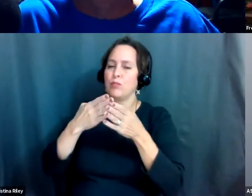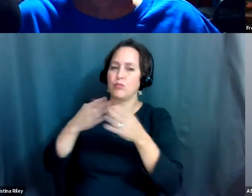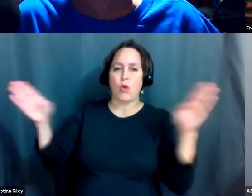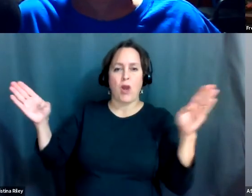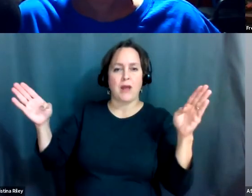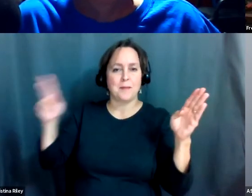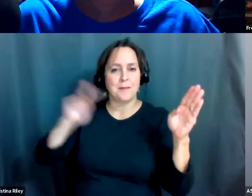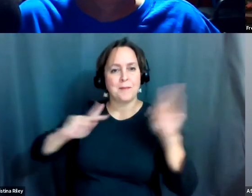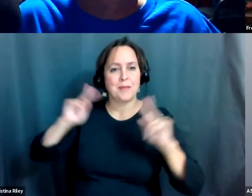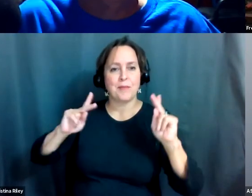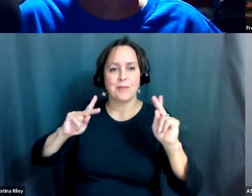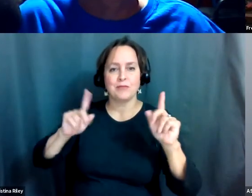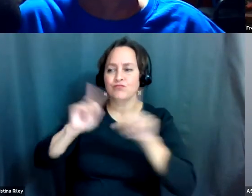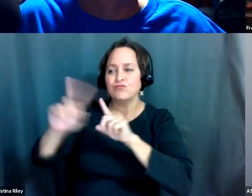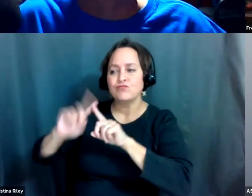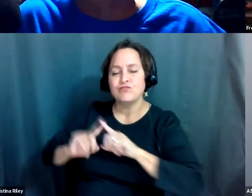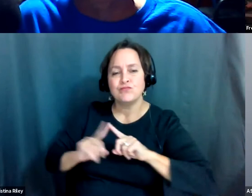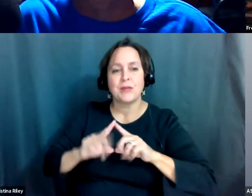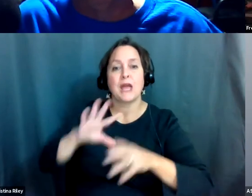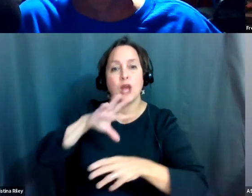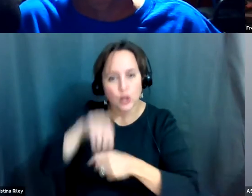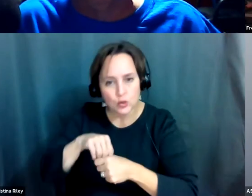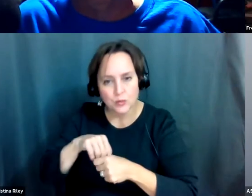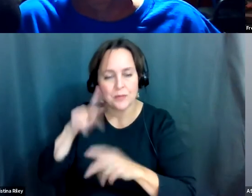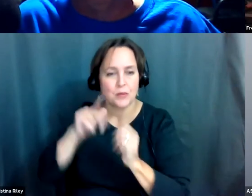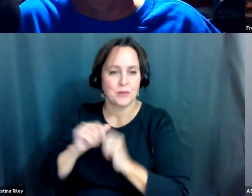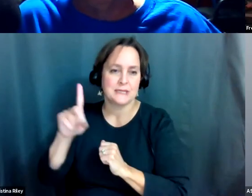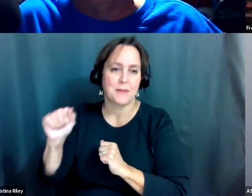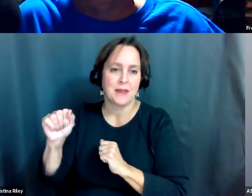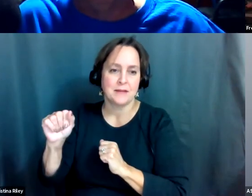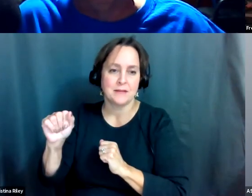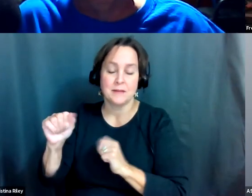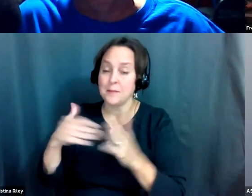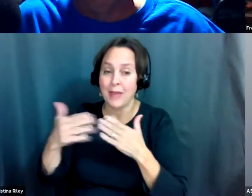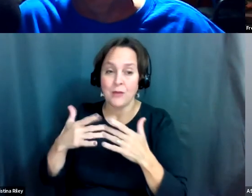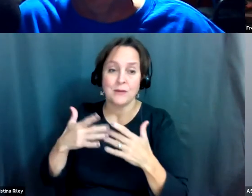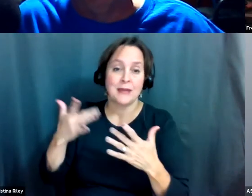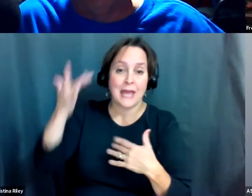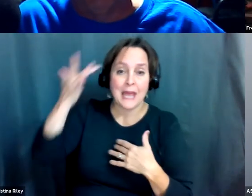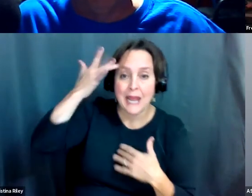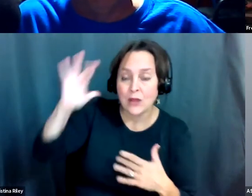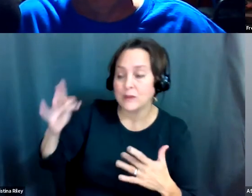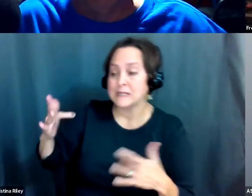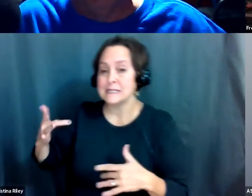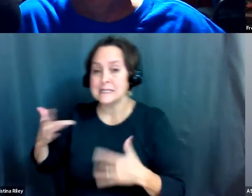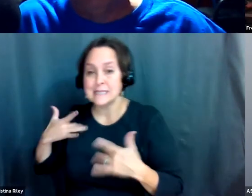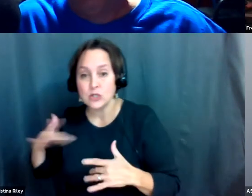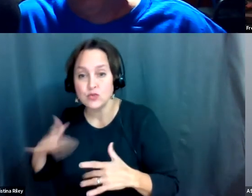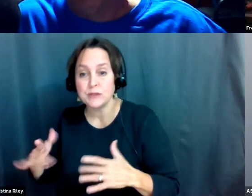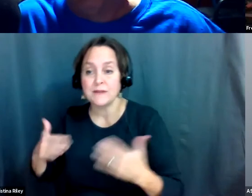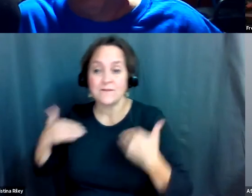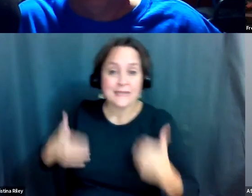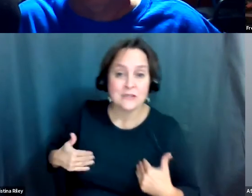range of people, including people with disabilities, uh, whether they be sensory or intellectual or physical and so on.